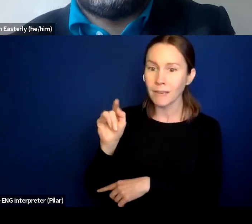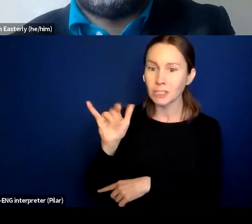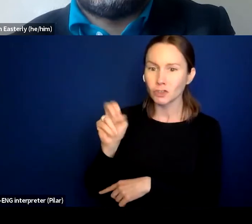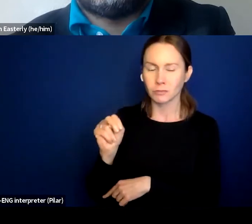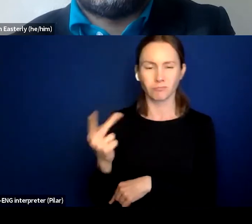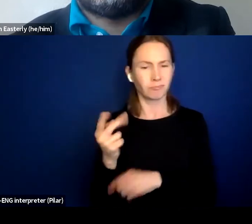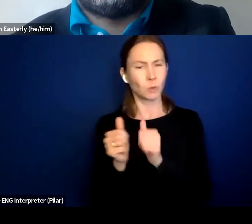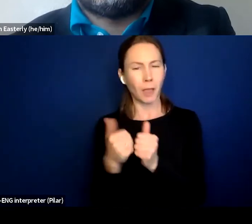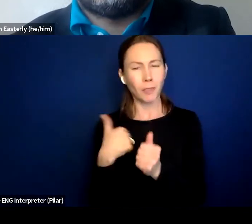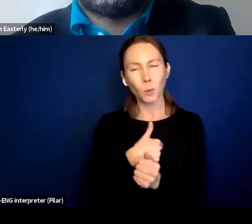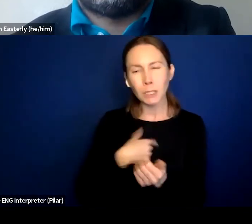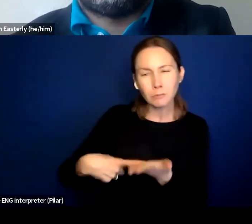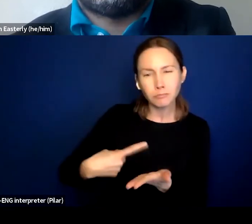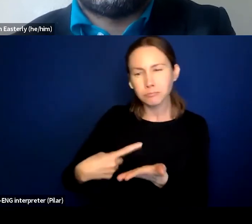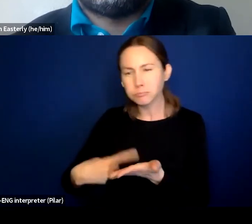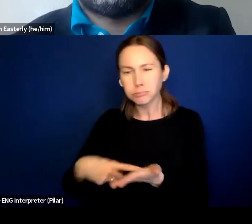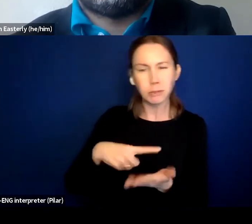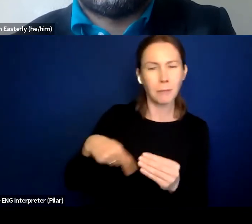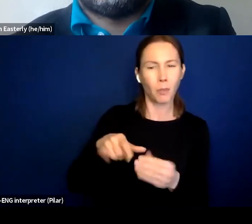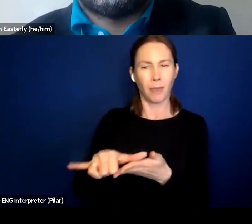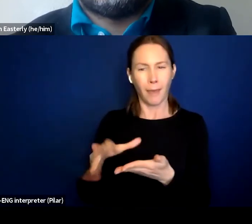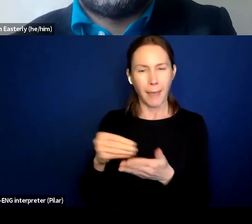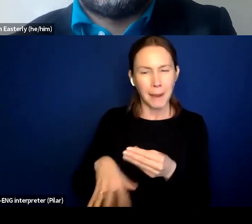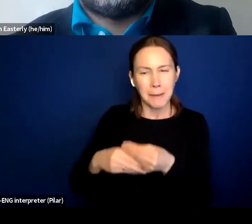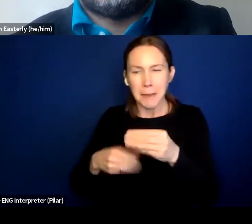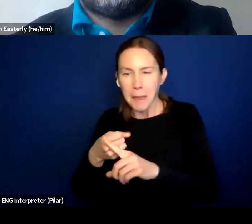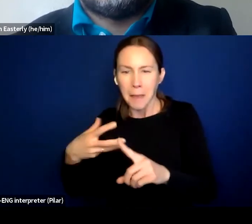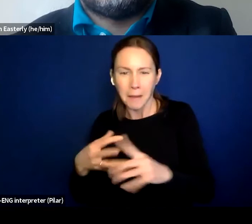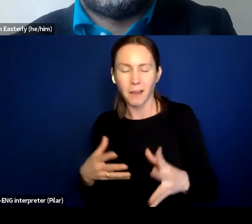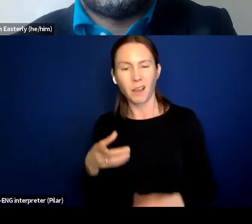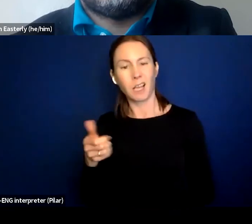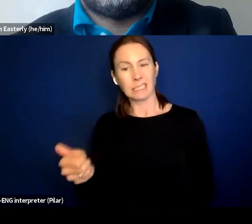were sort of riffing on that. And he said, if access